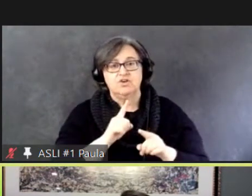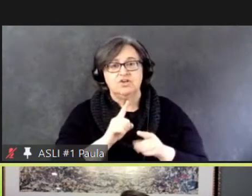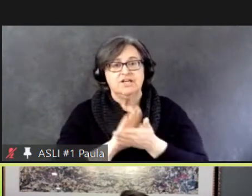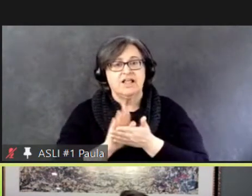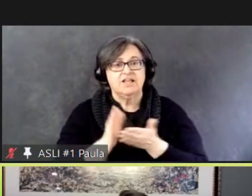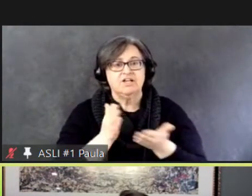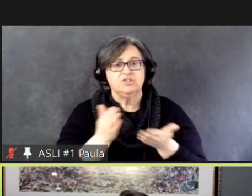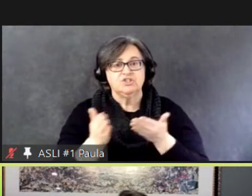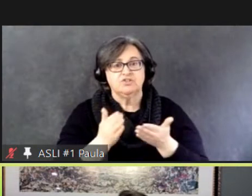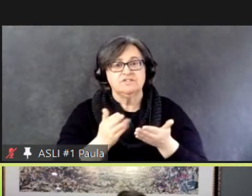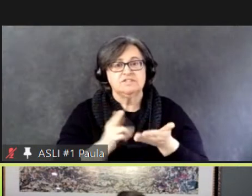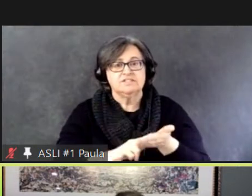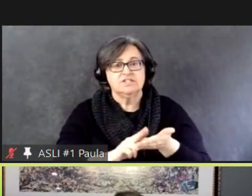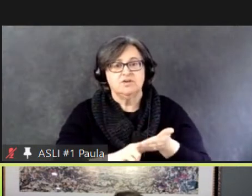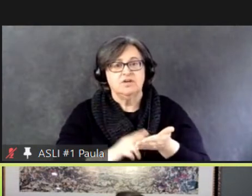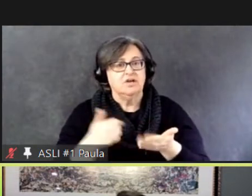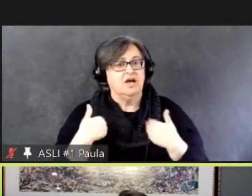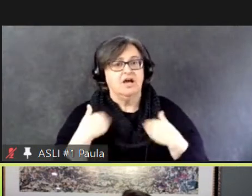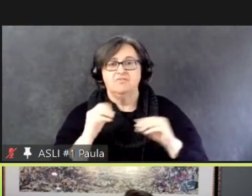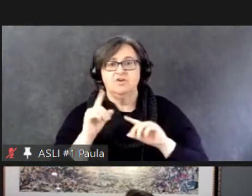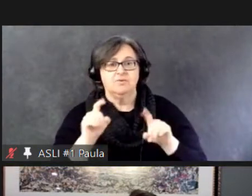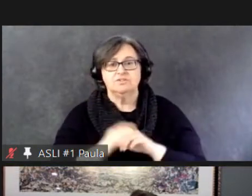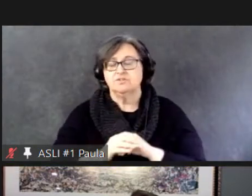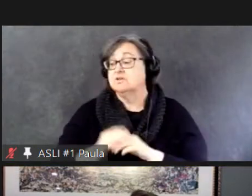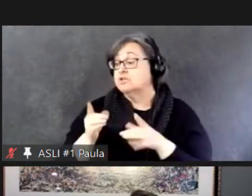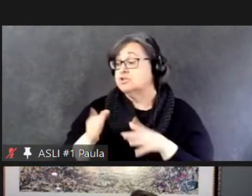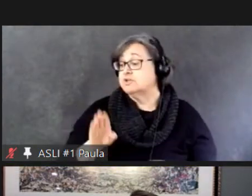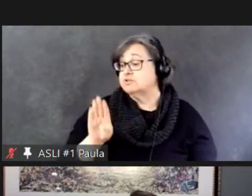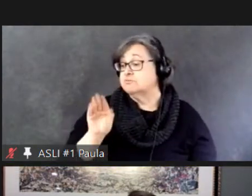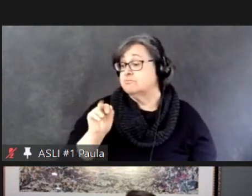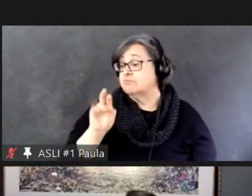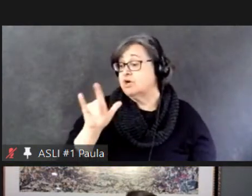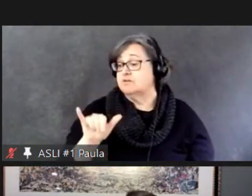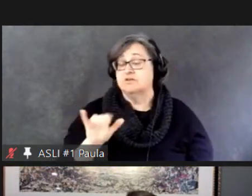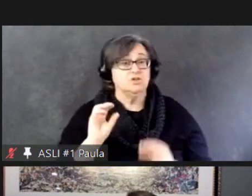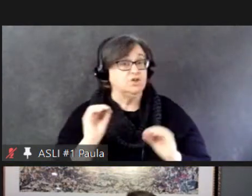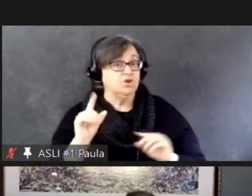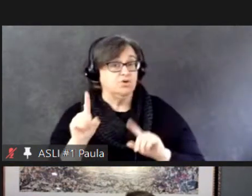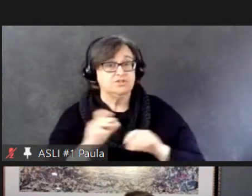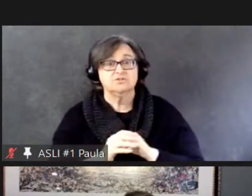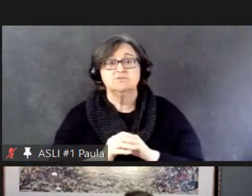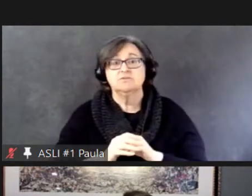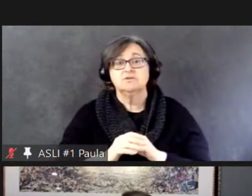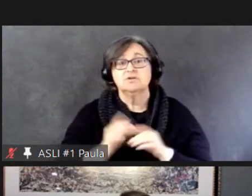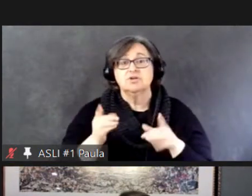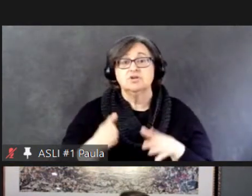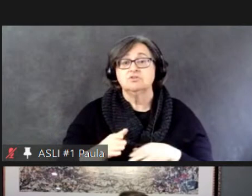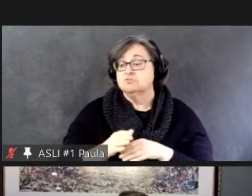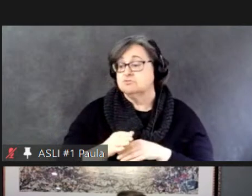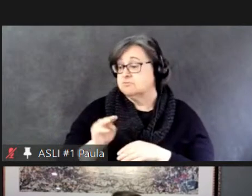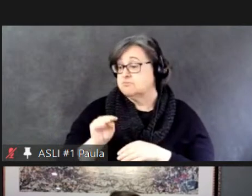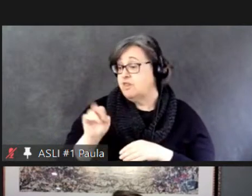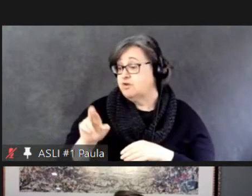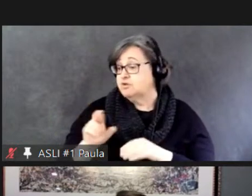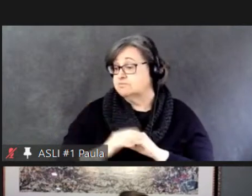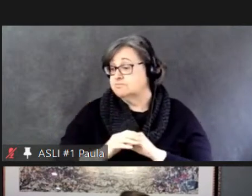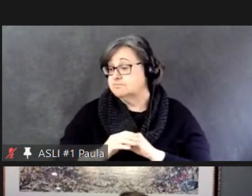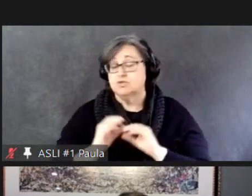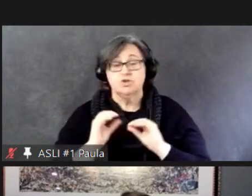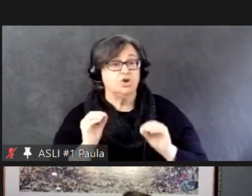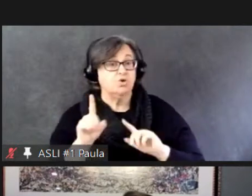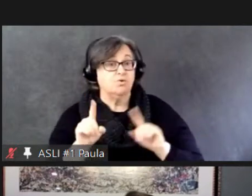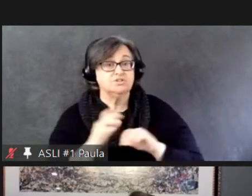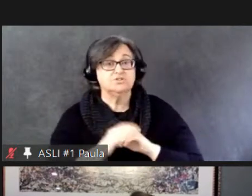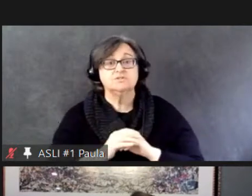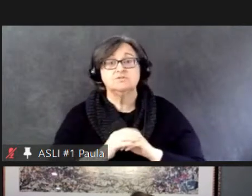services contract. And I have no questions. Director Barkley? No question. No. Director Miller? No